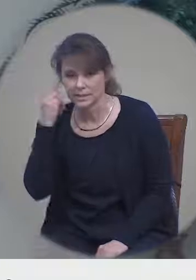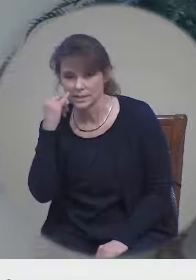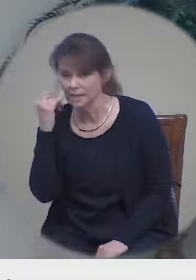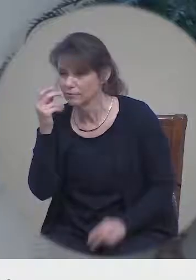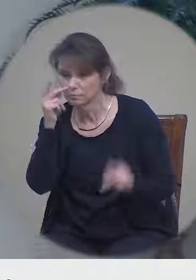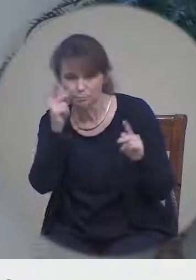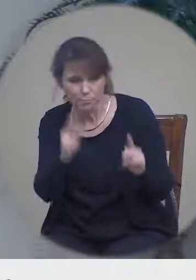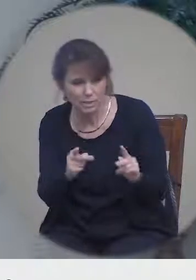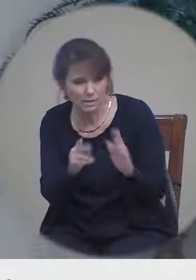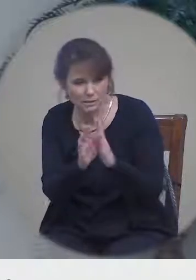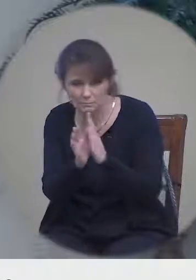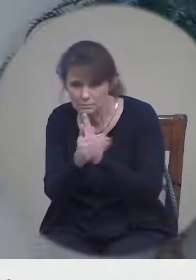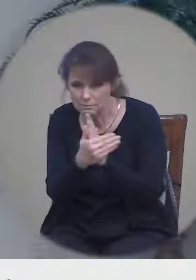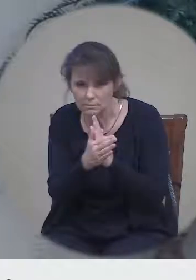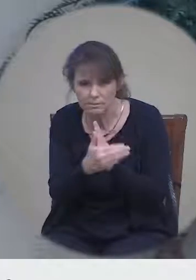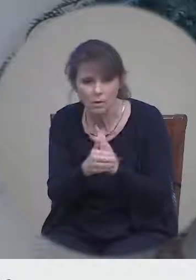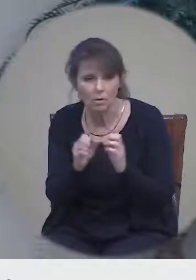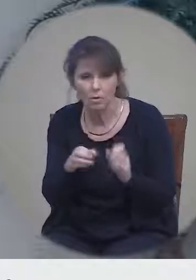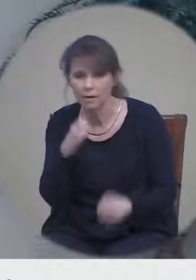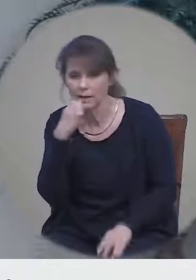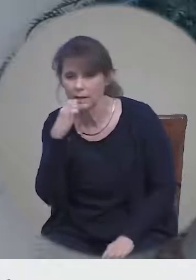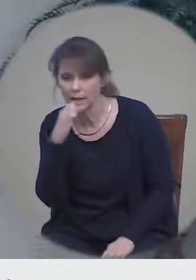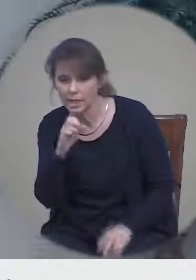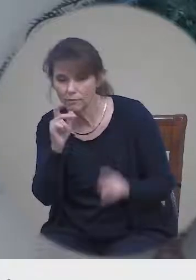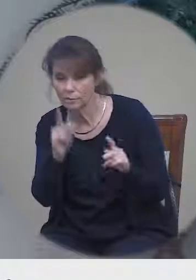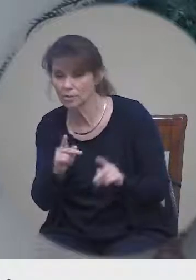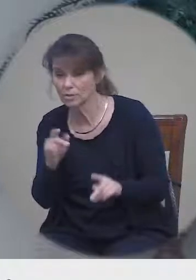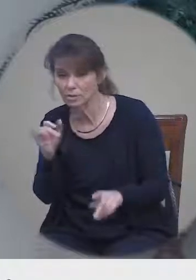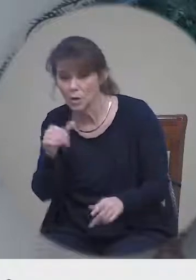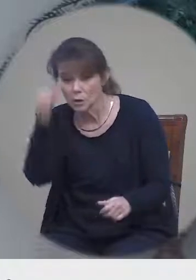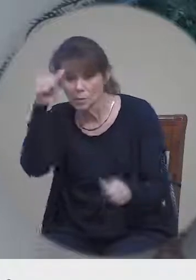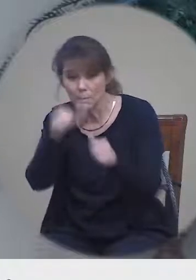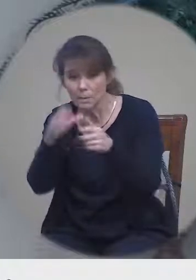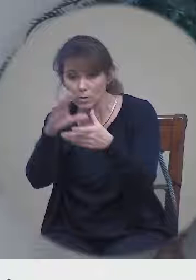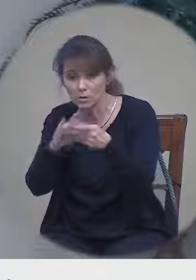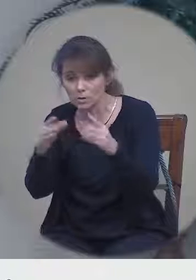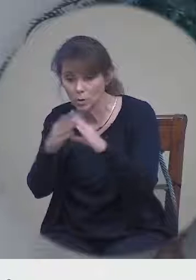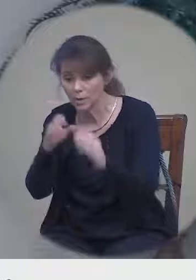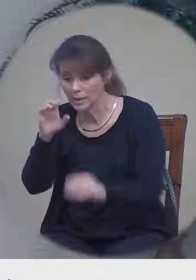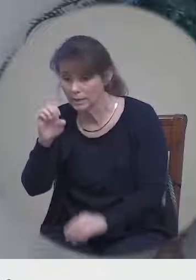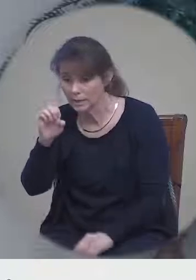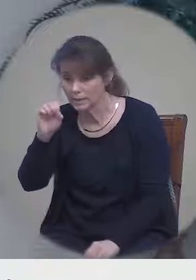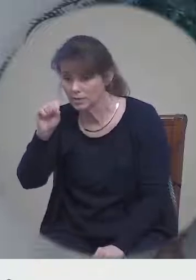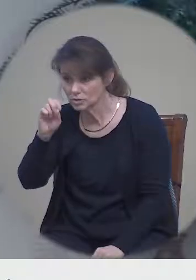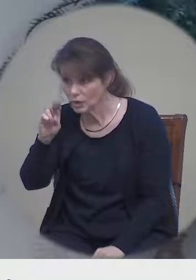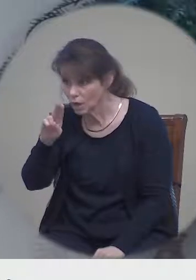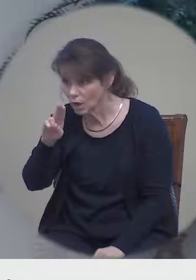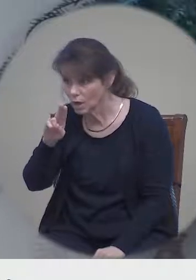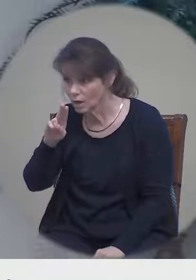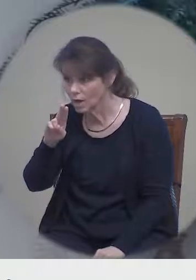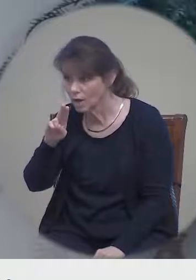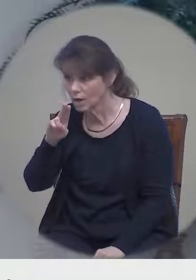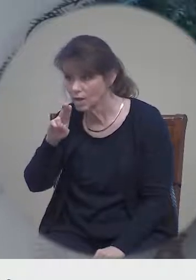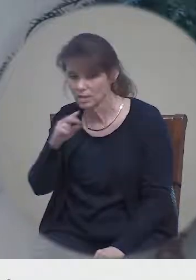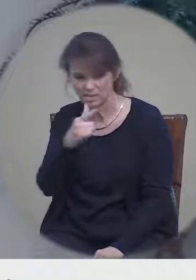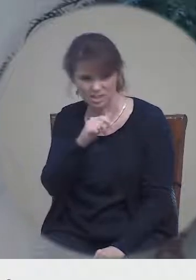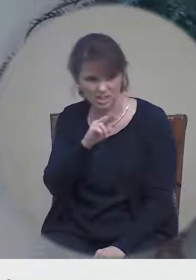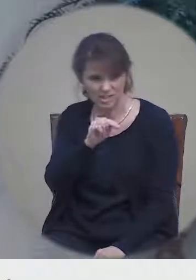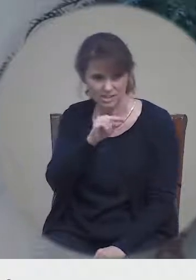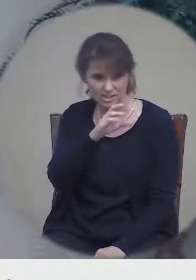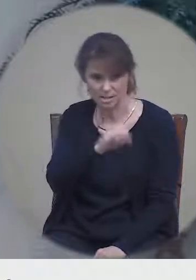or profane person like Esau. You remember the story of Esau? Genesis 25 through Genesis